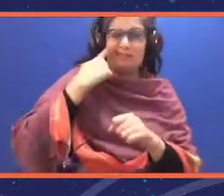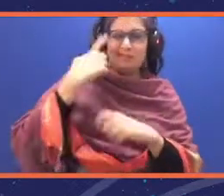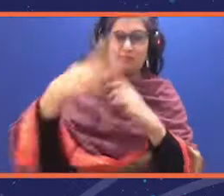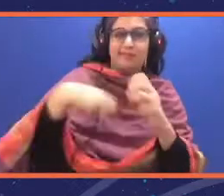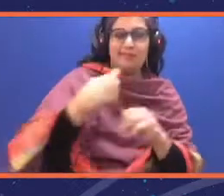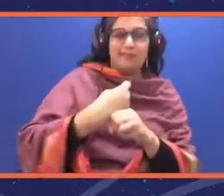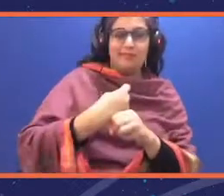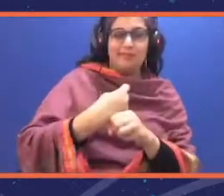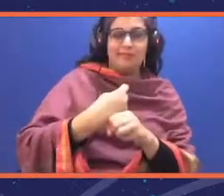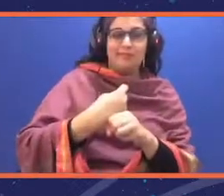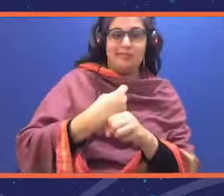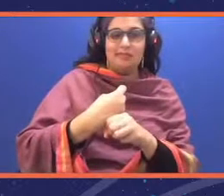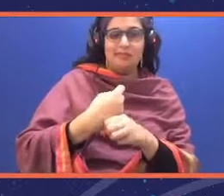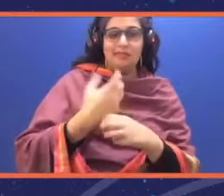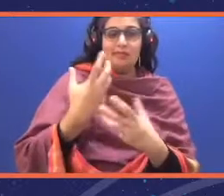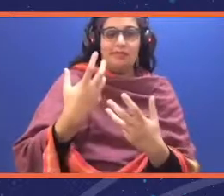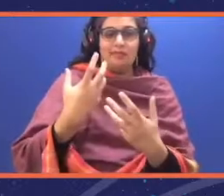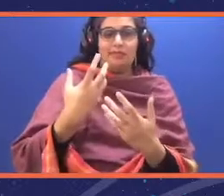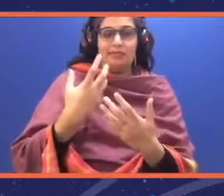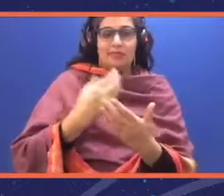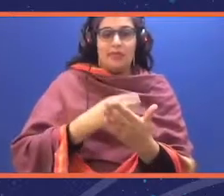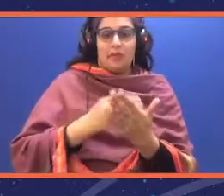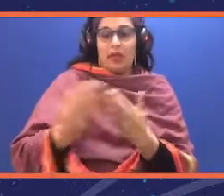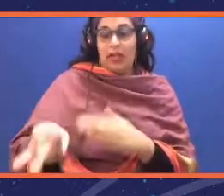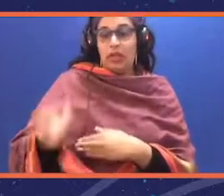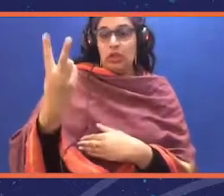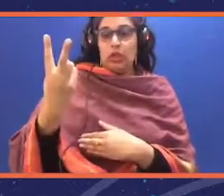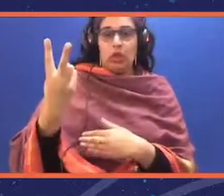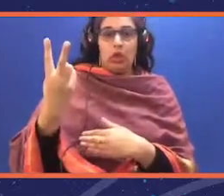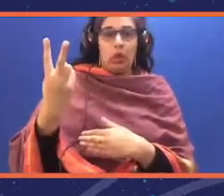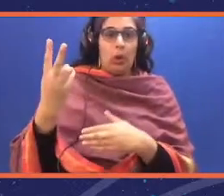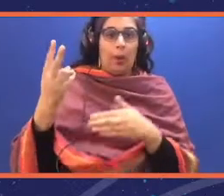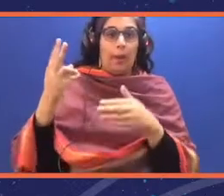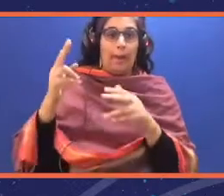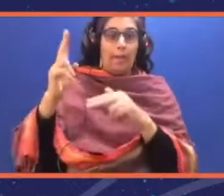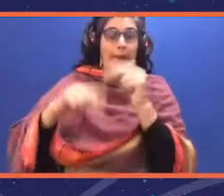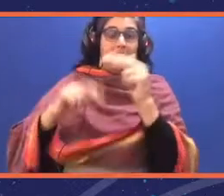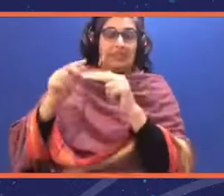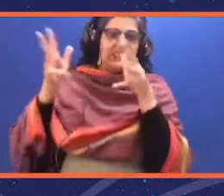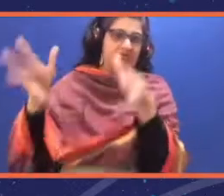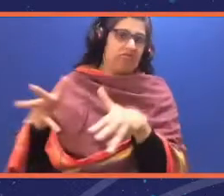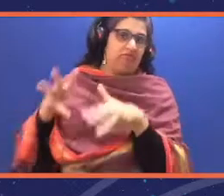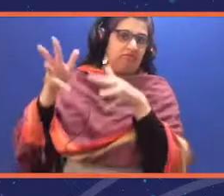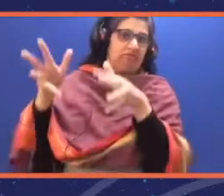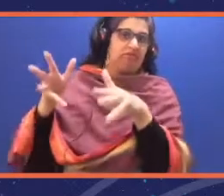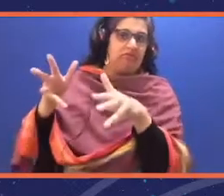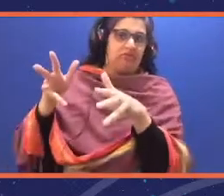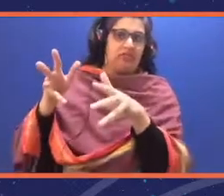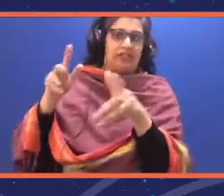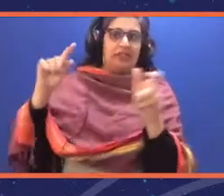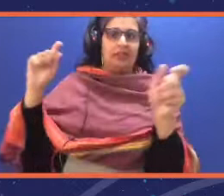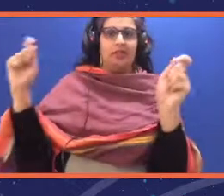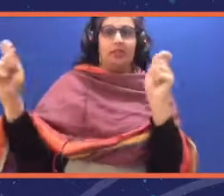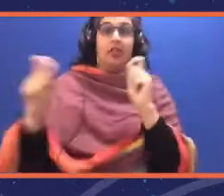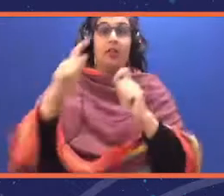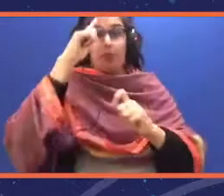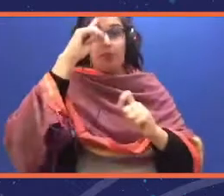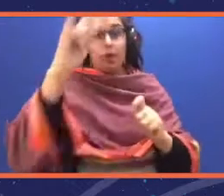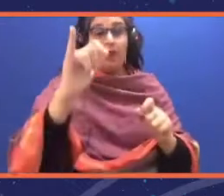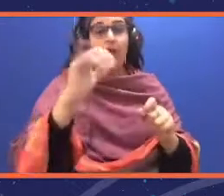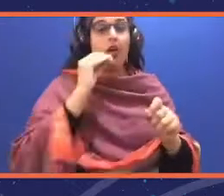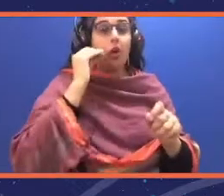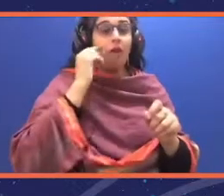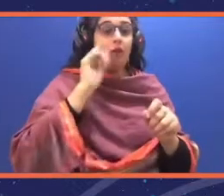abandoned buildings in our neighborhood and convert those to a permanent home for our worker cooperative. And I was